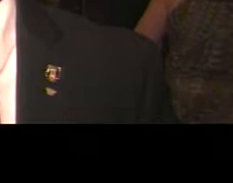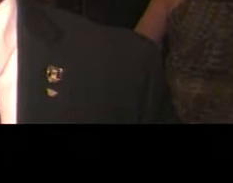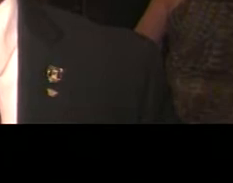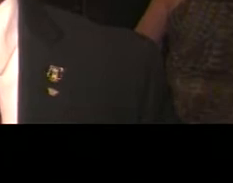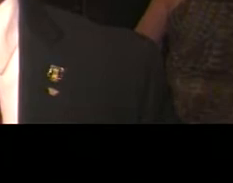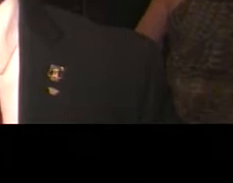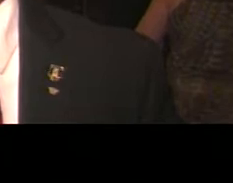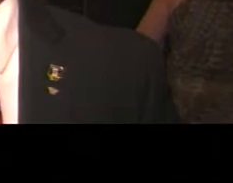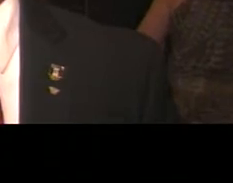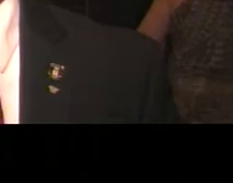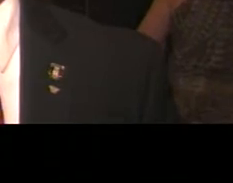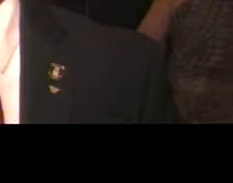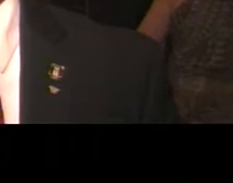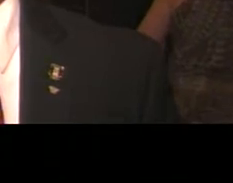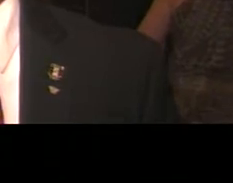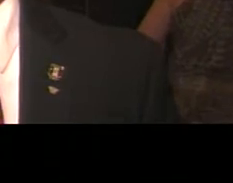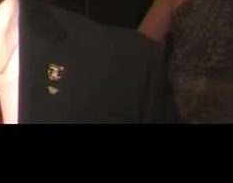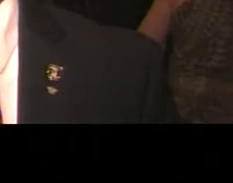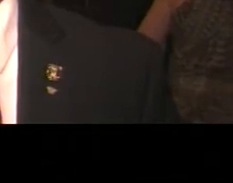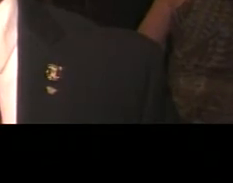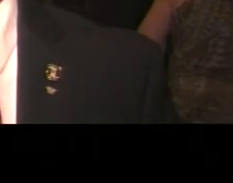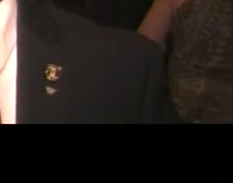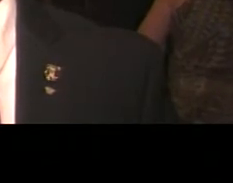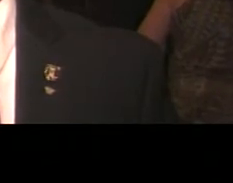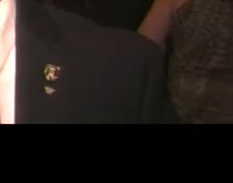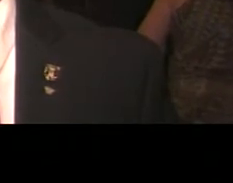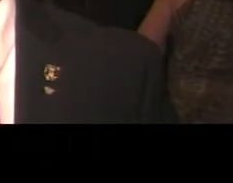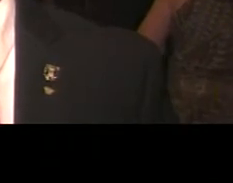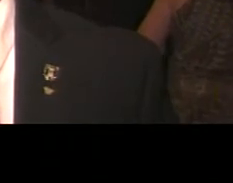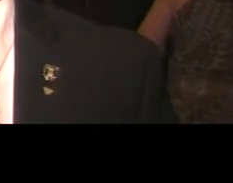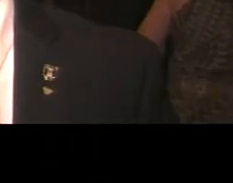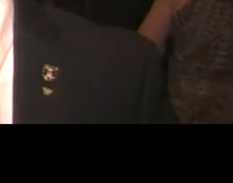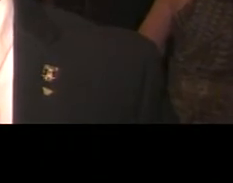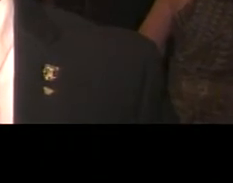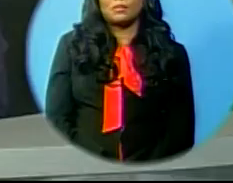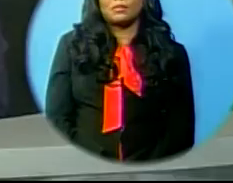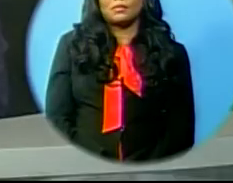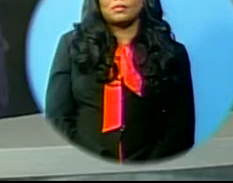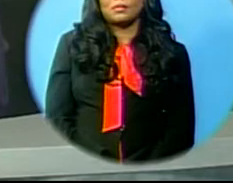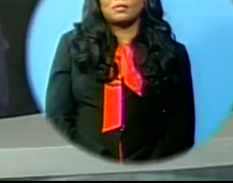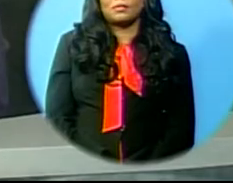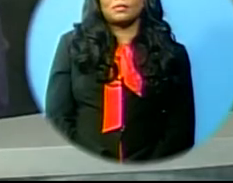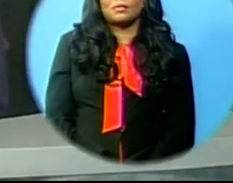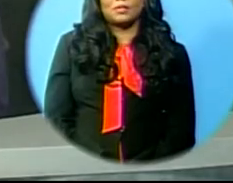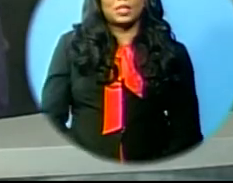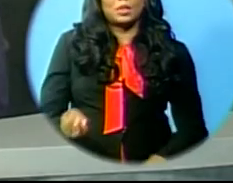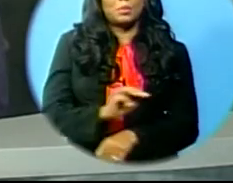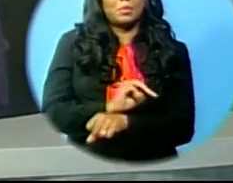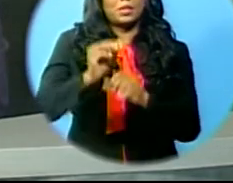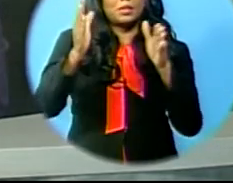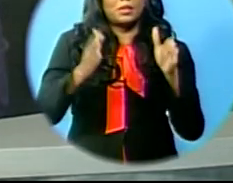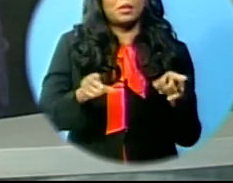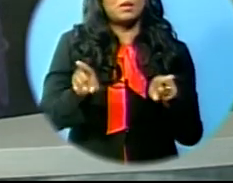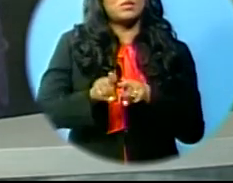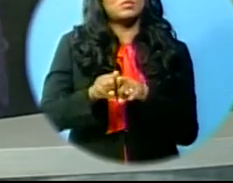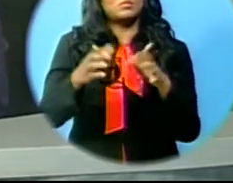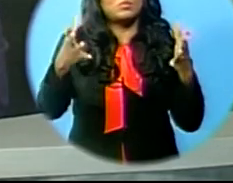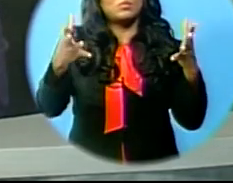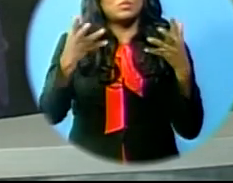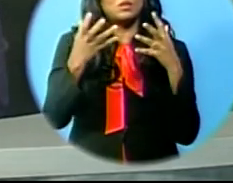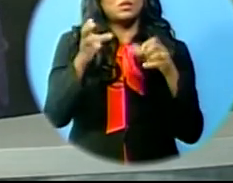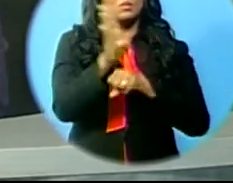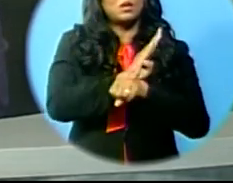to ensure that the growth that we aspire for in the economy can become a reality. Minister Lashley is also calling